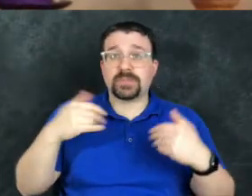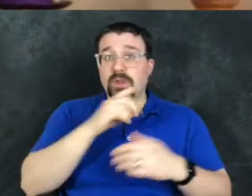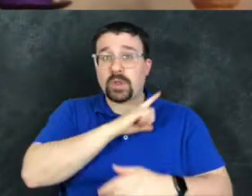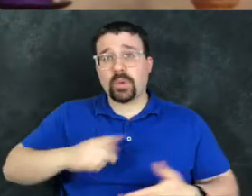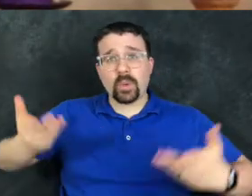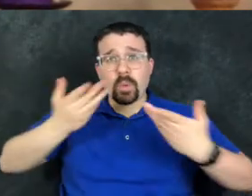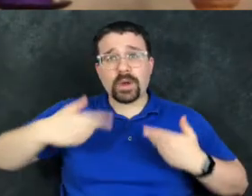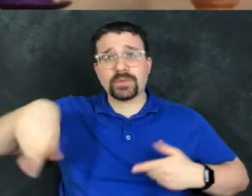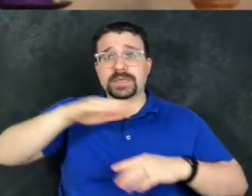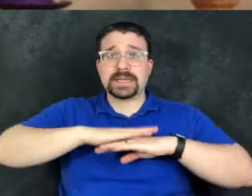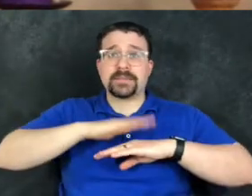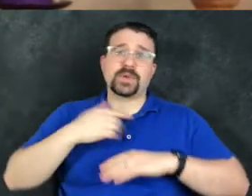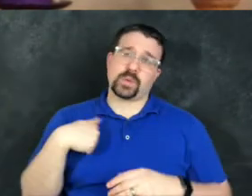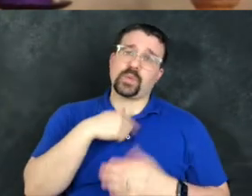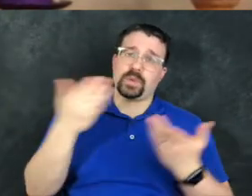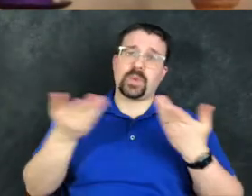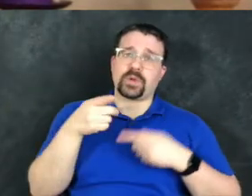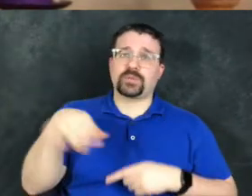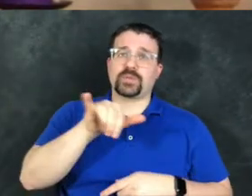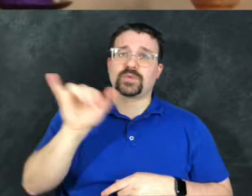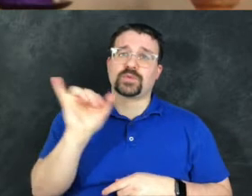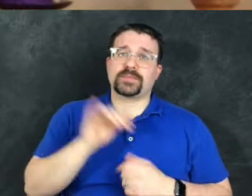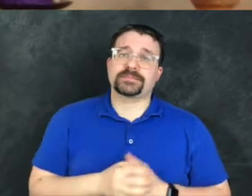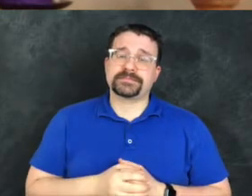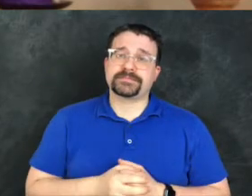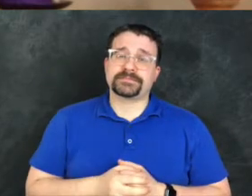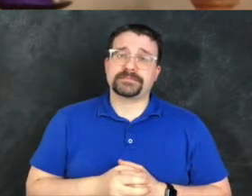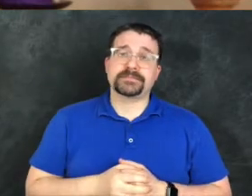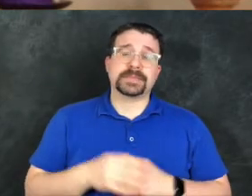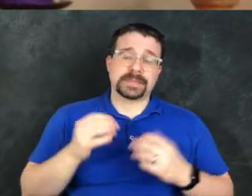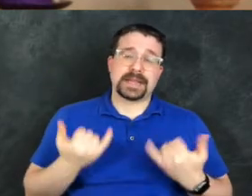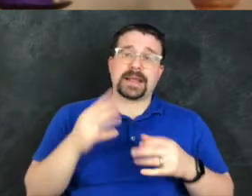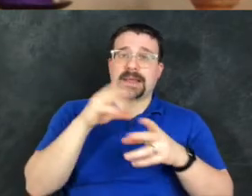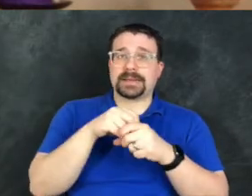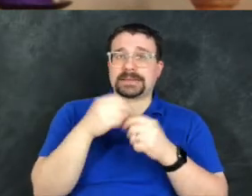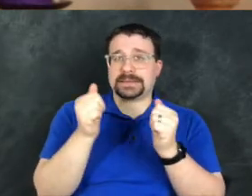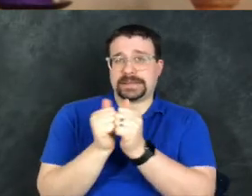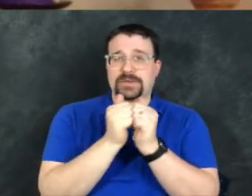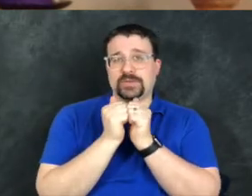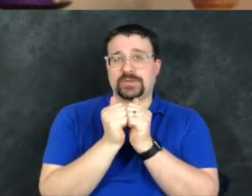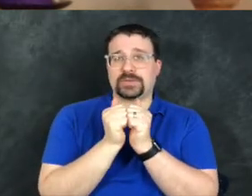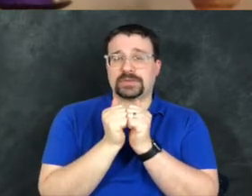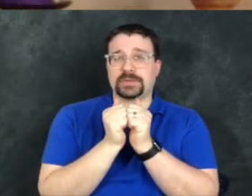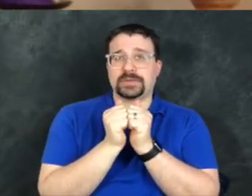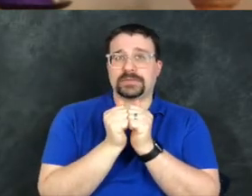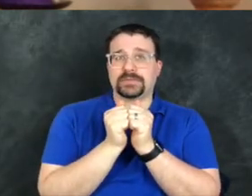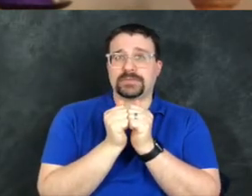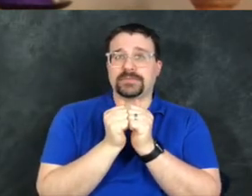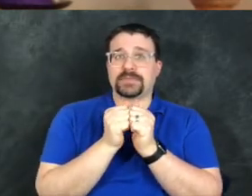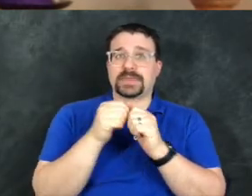here today. The Lord welcomes you to the table, and so do we. Let us participate